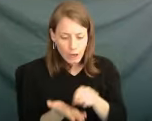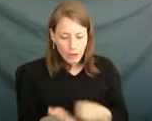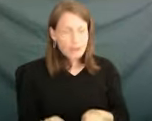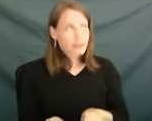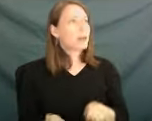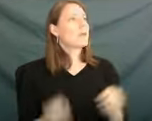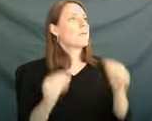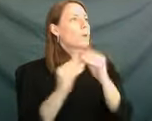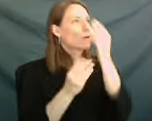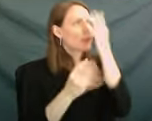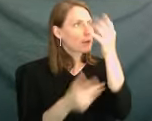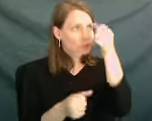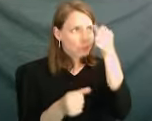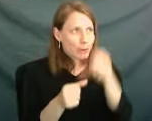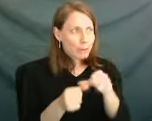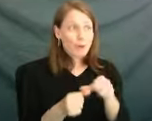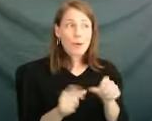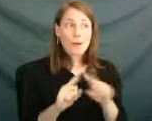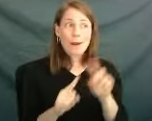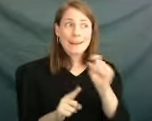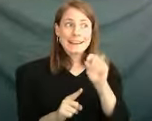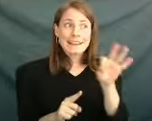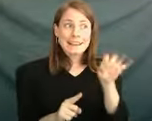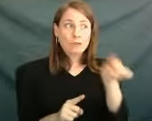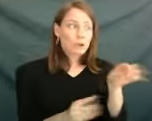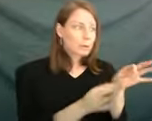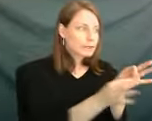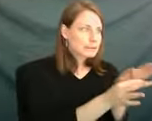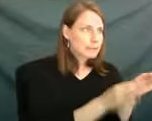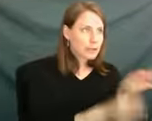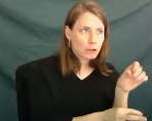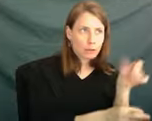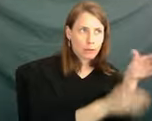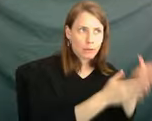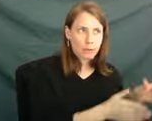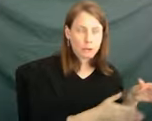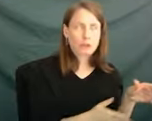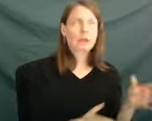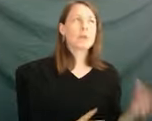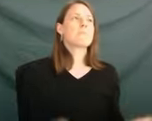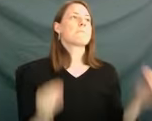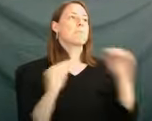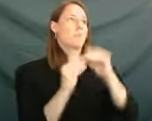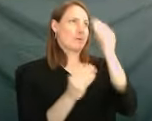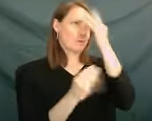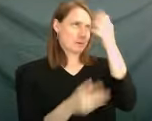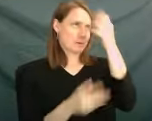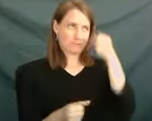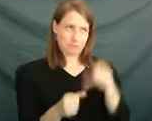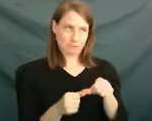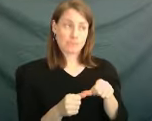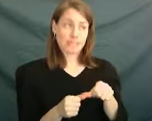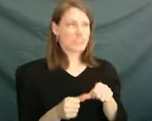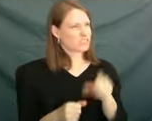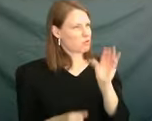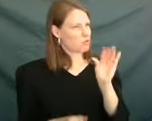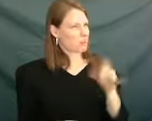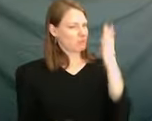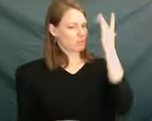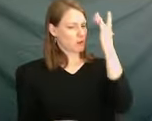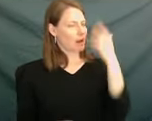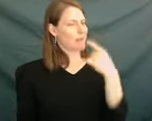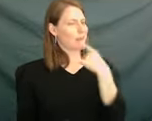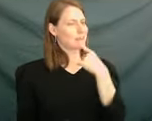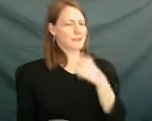Okay? So that's why I've put that it's good if you're an independent learner to explain things to other people as well. Right? So as a teacher, I'm actually